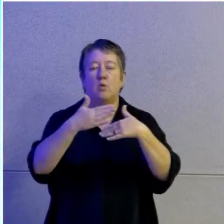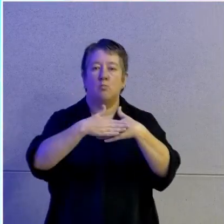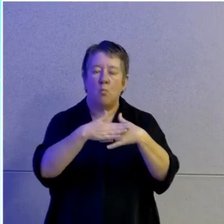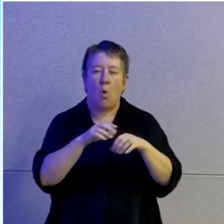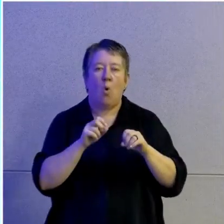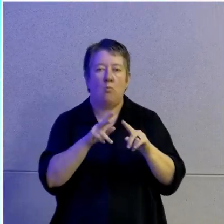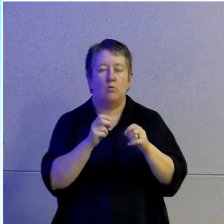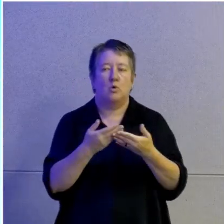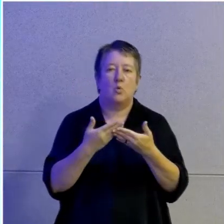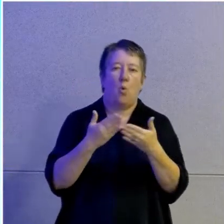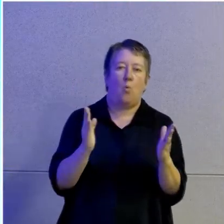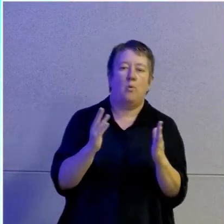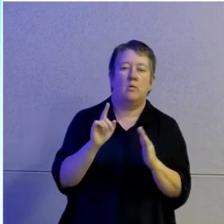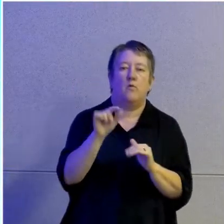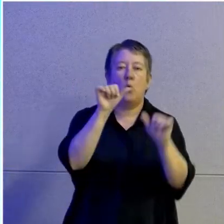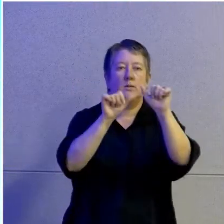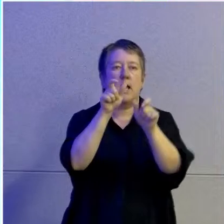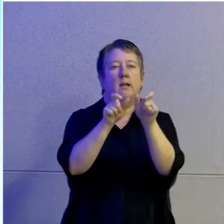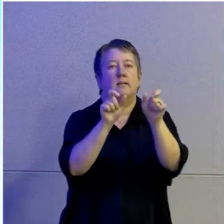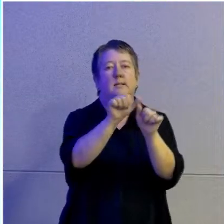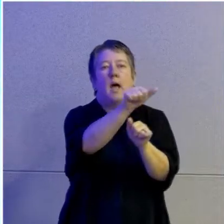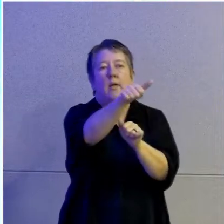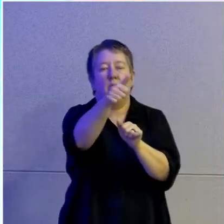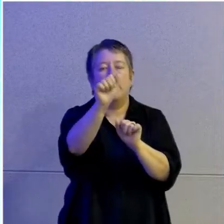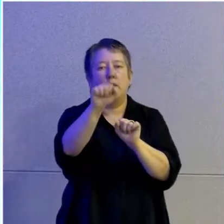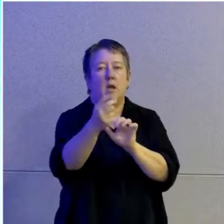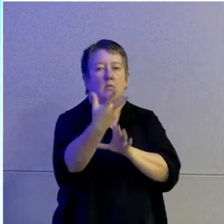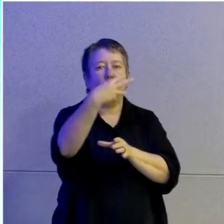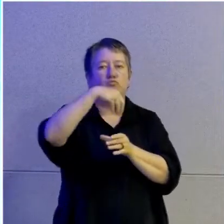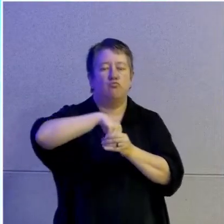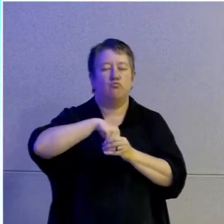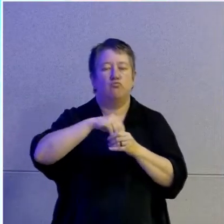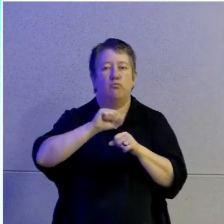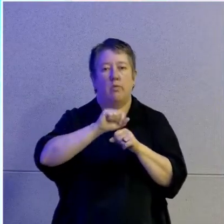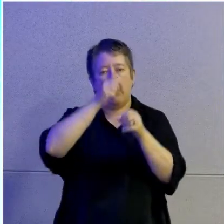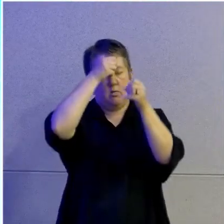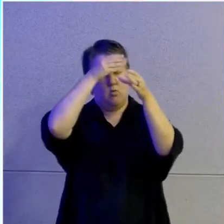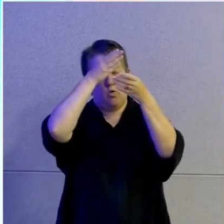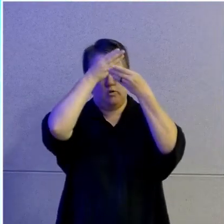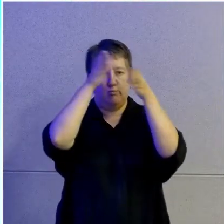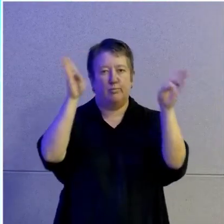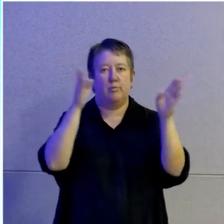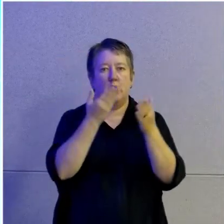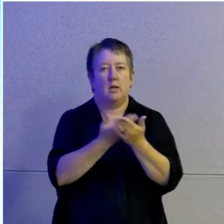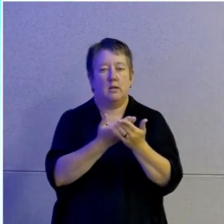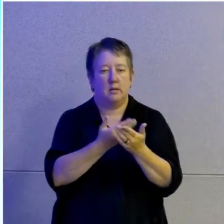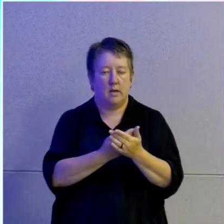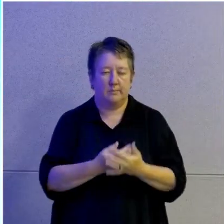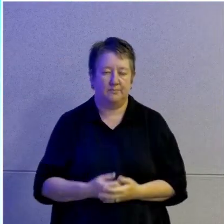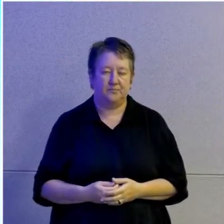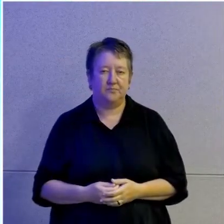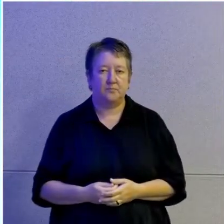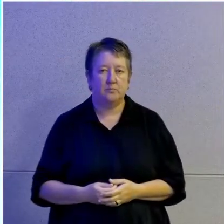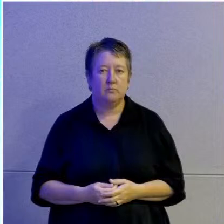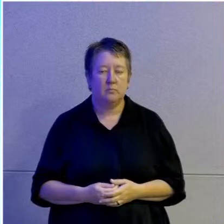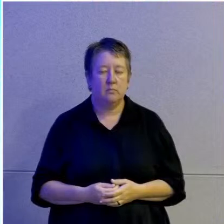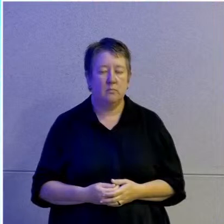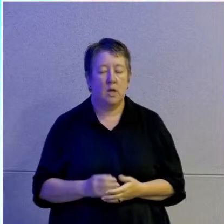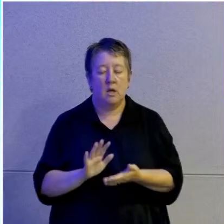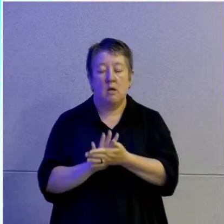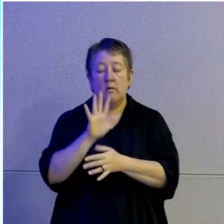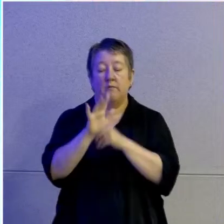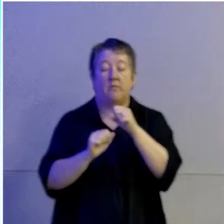for other scientists to come and expand their knowledge here. Our department, over the past